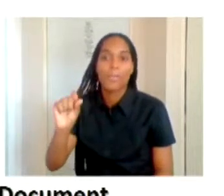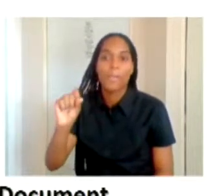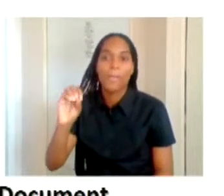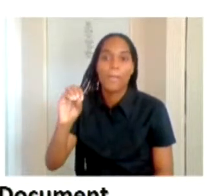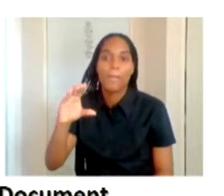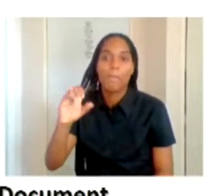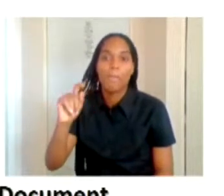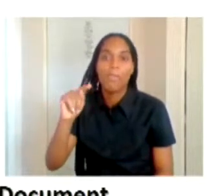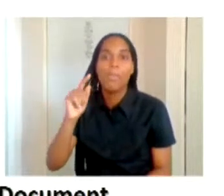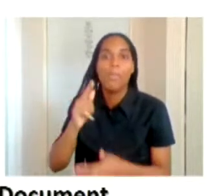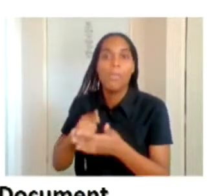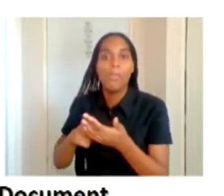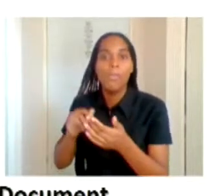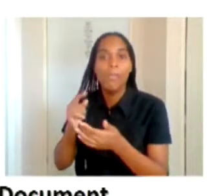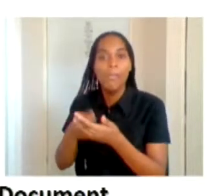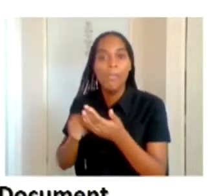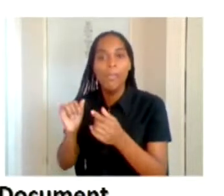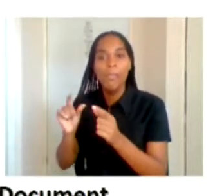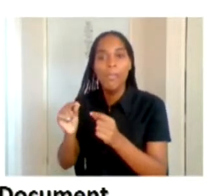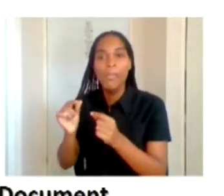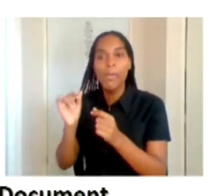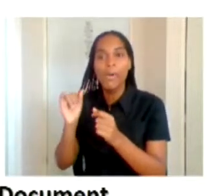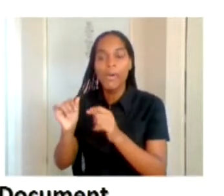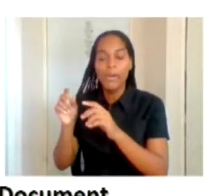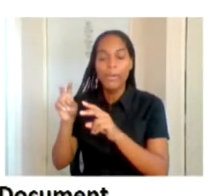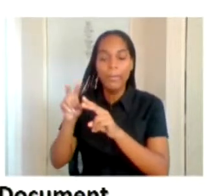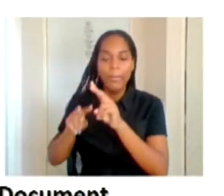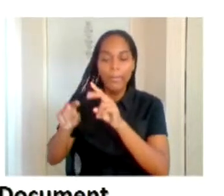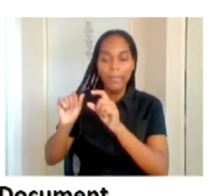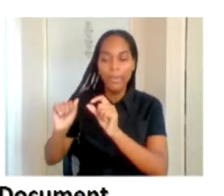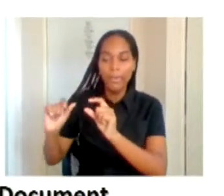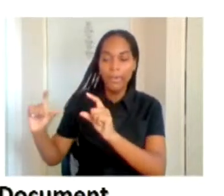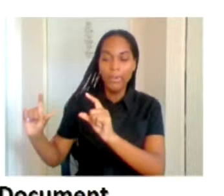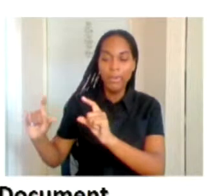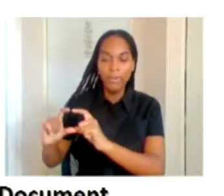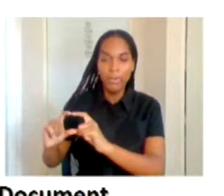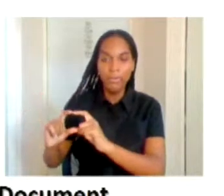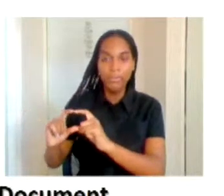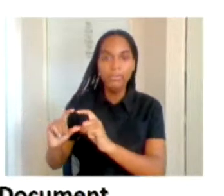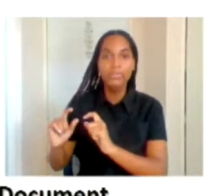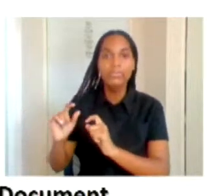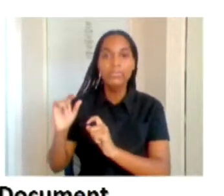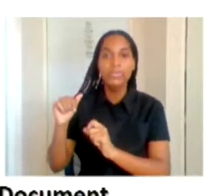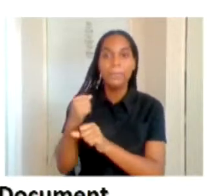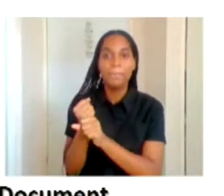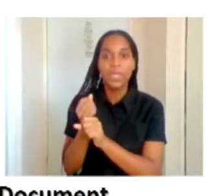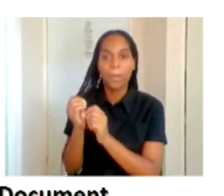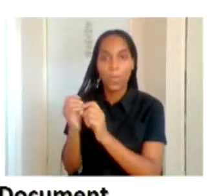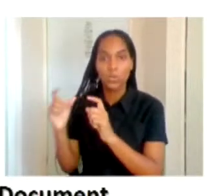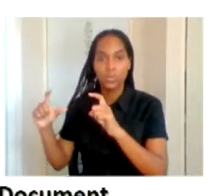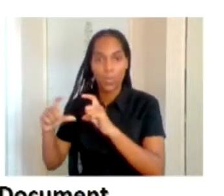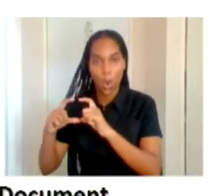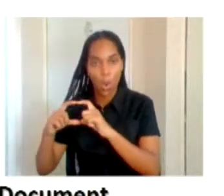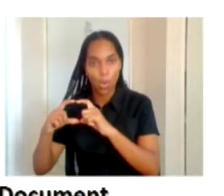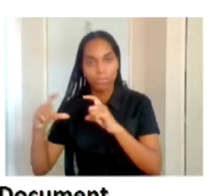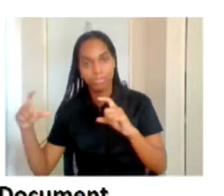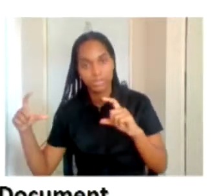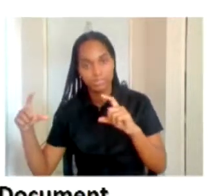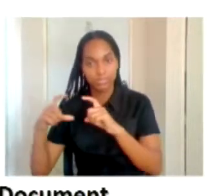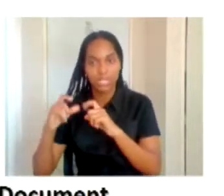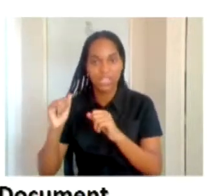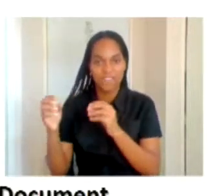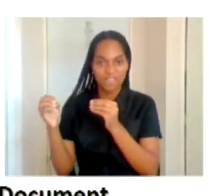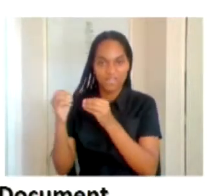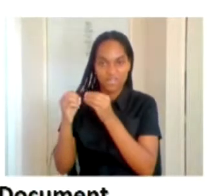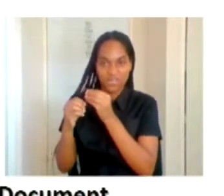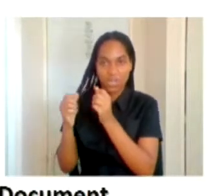doing, we can scale back the video. So we can move the video, position it on the screen, and actually cause it to be smaller, and then fit it within the